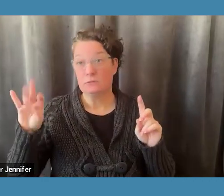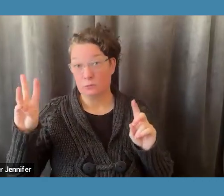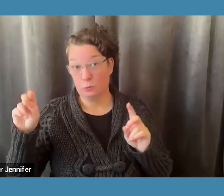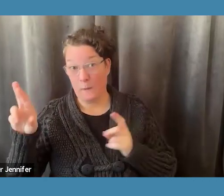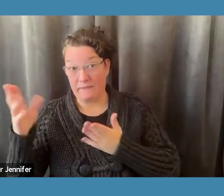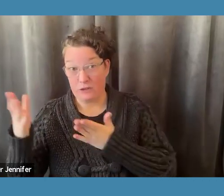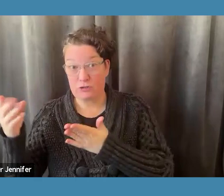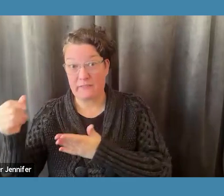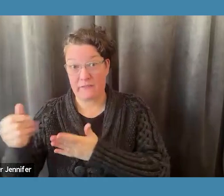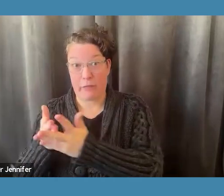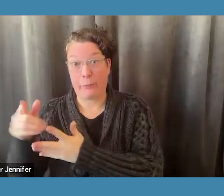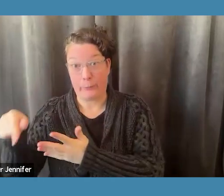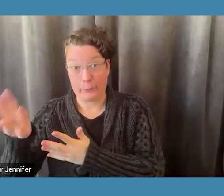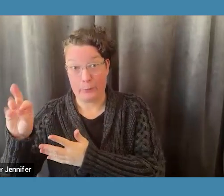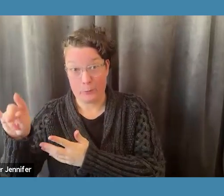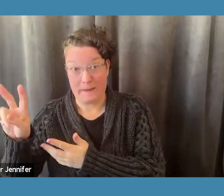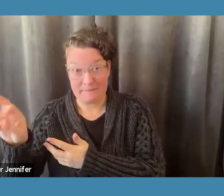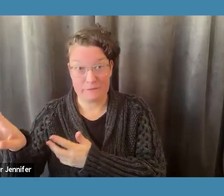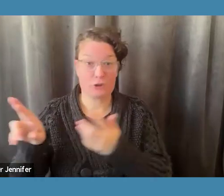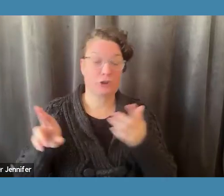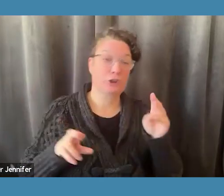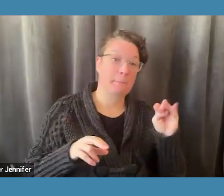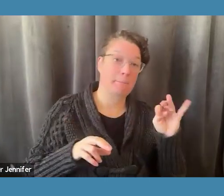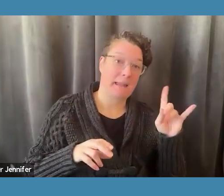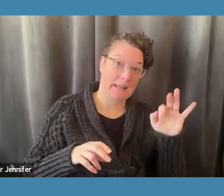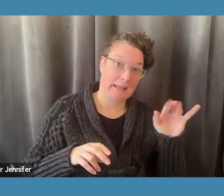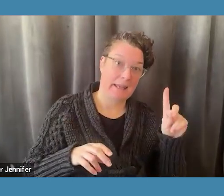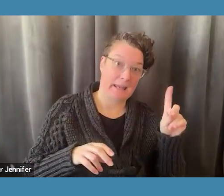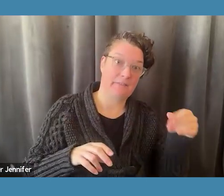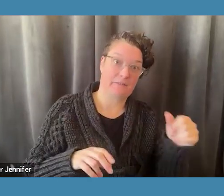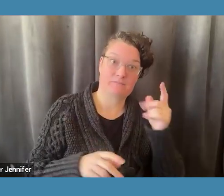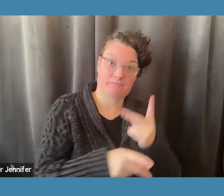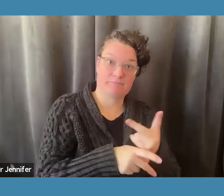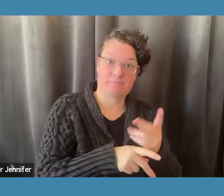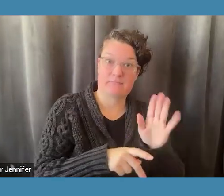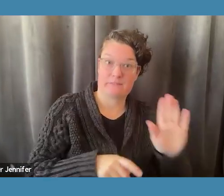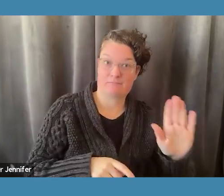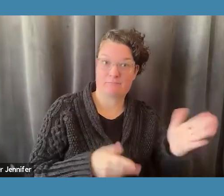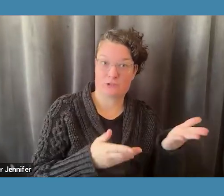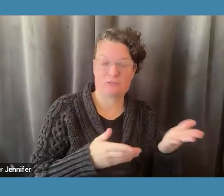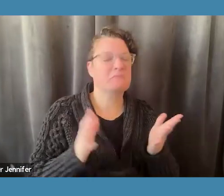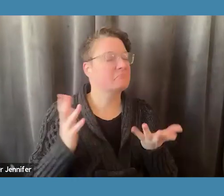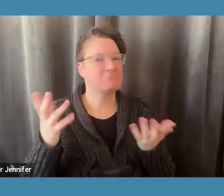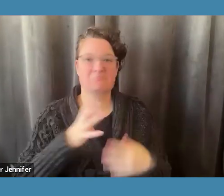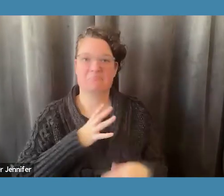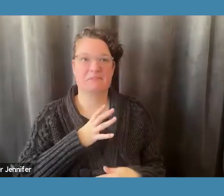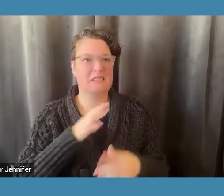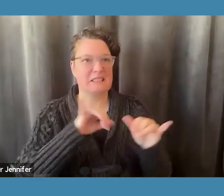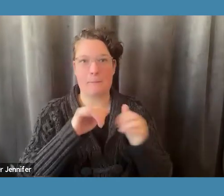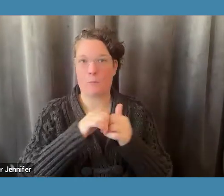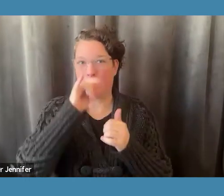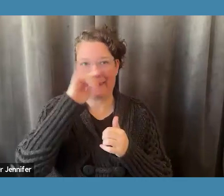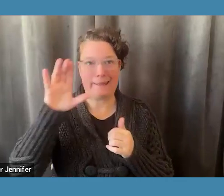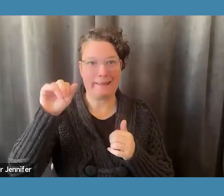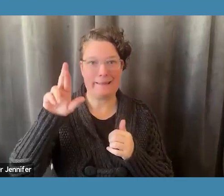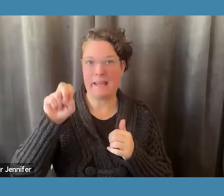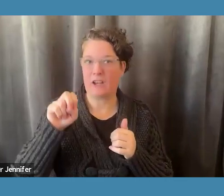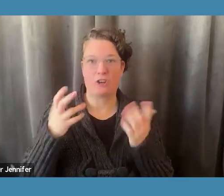their Medicaid services are funded through Medicaid, and the same applies with Kid Care. They do not preclude each